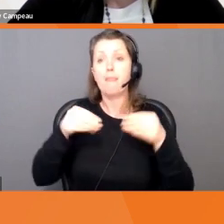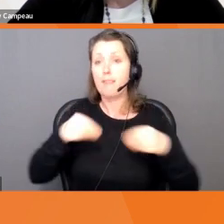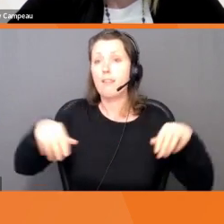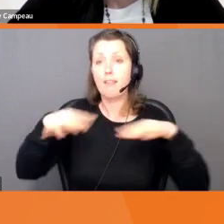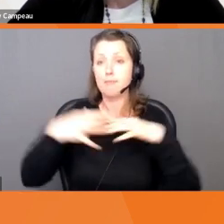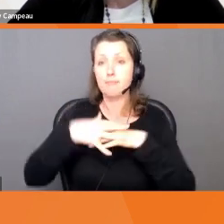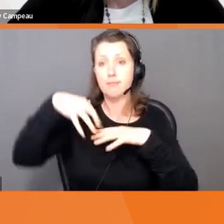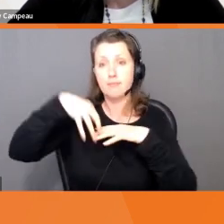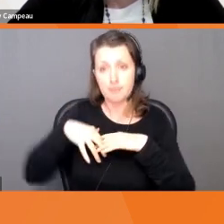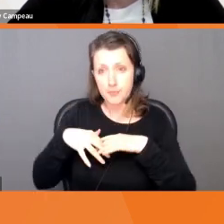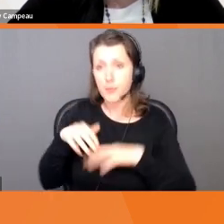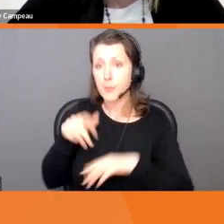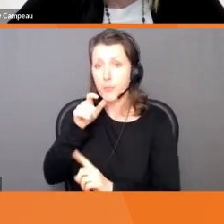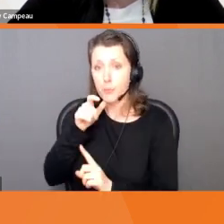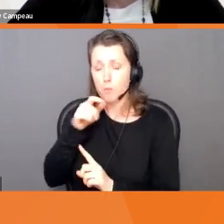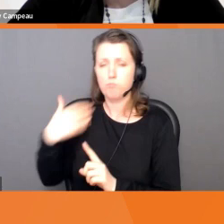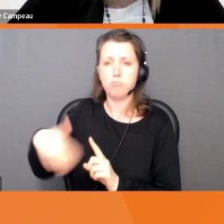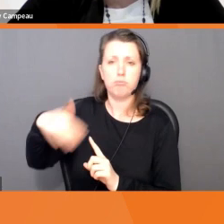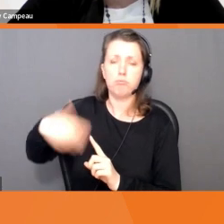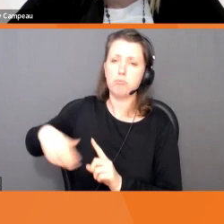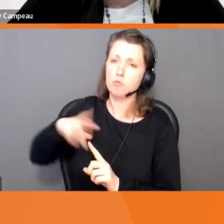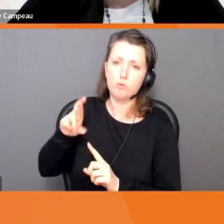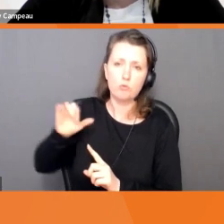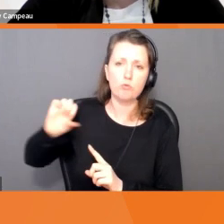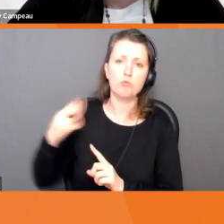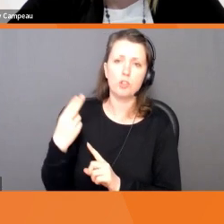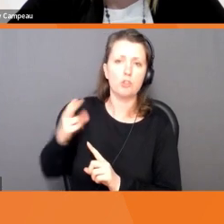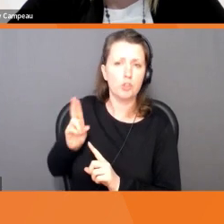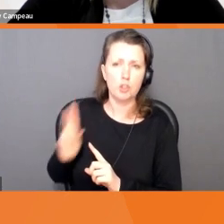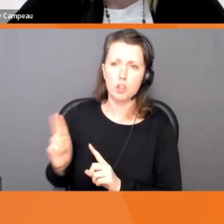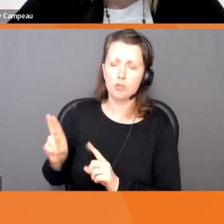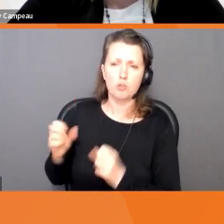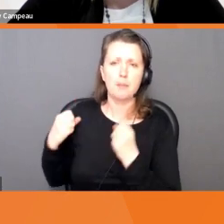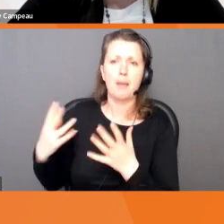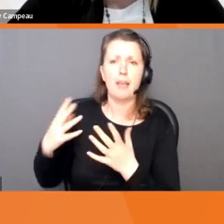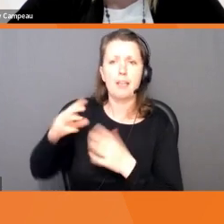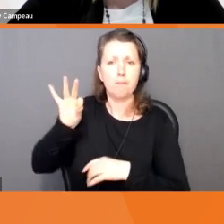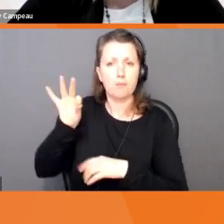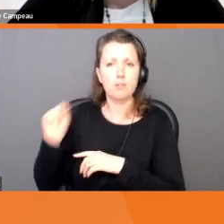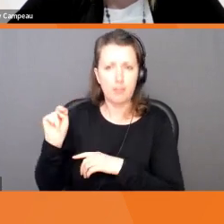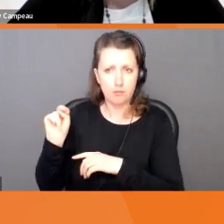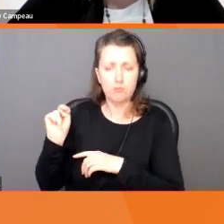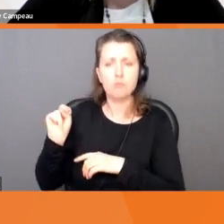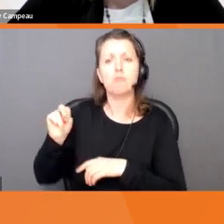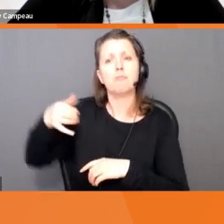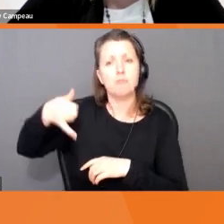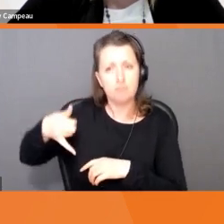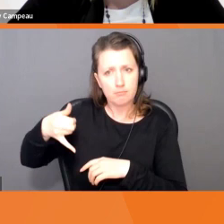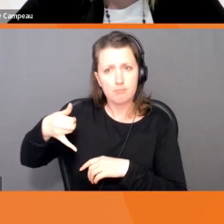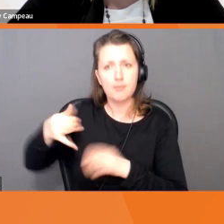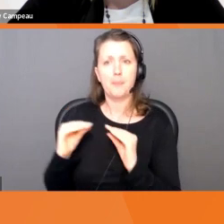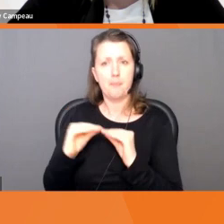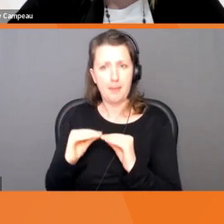on treaty land that is steeped in rich Indigenous history and home to many First Nations, Inuit, and Métis people